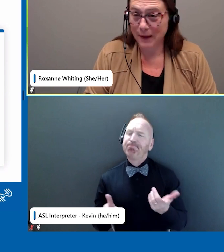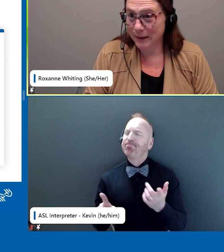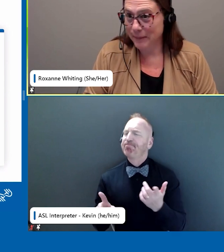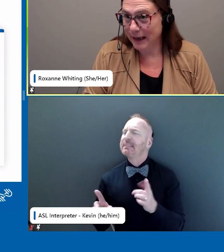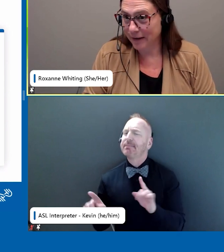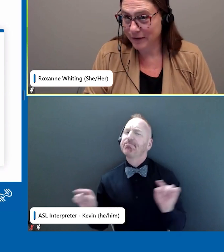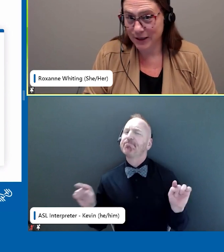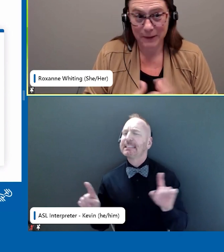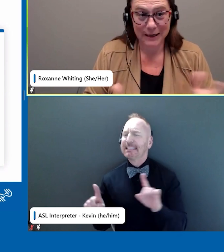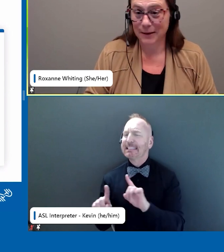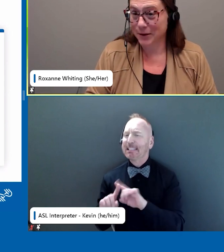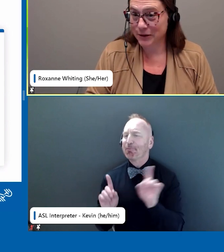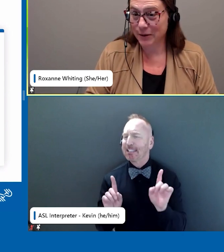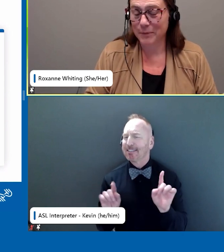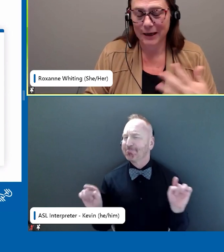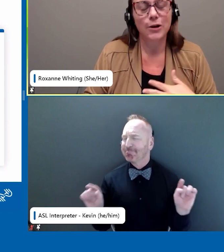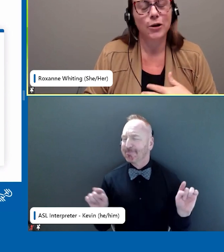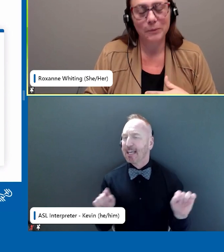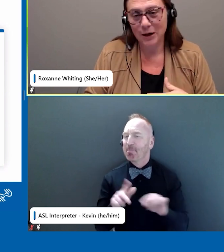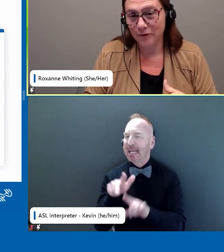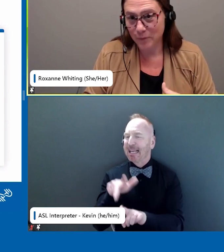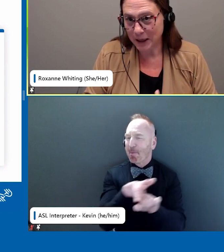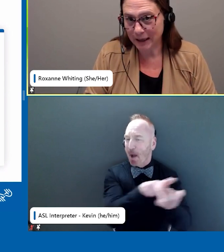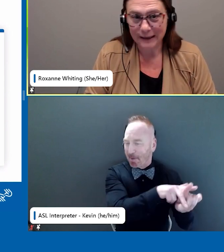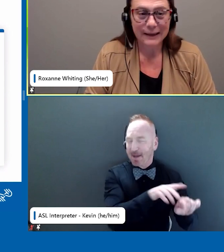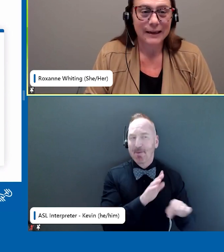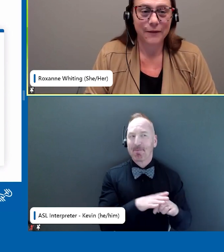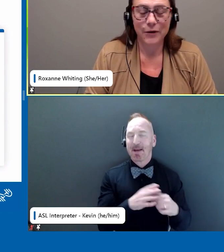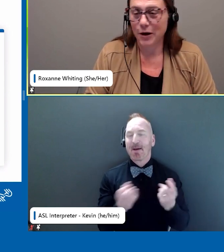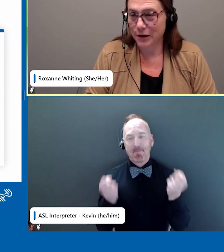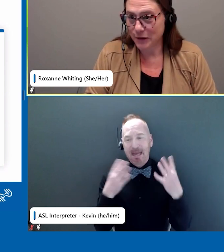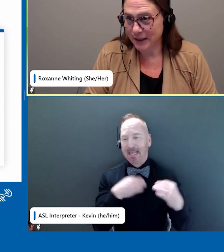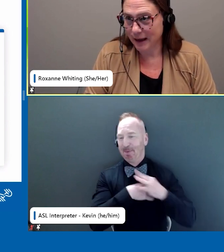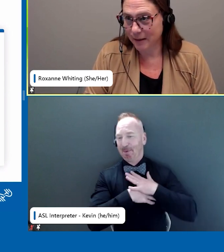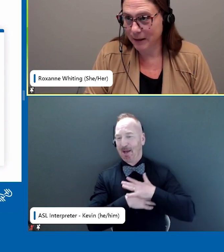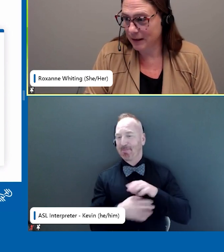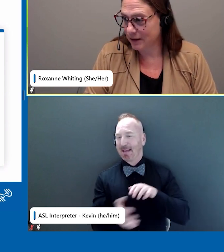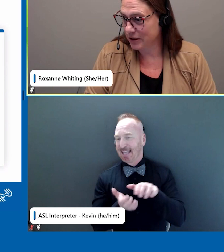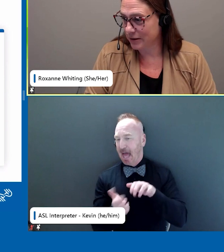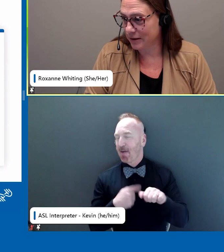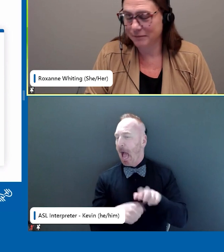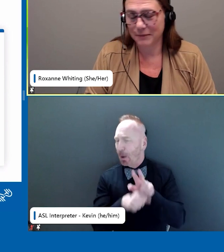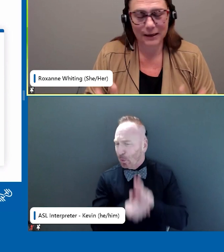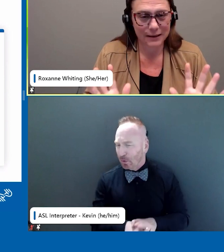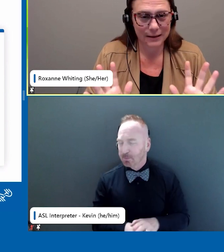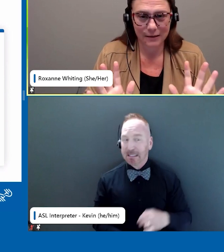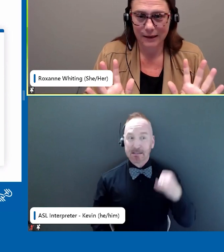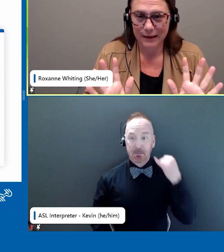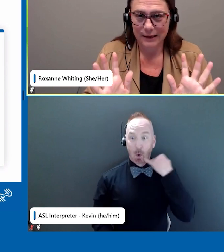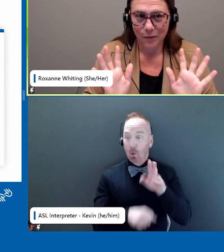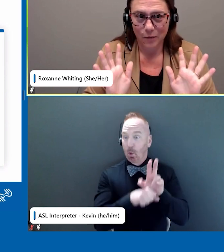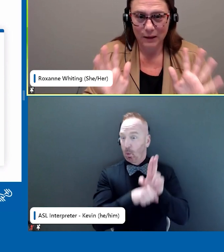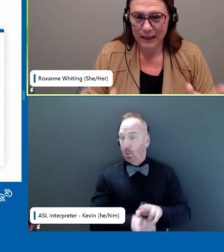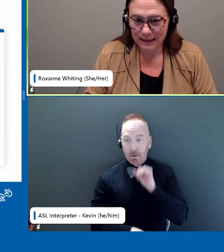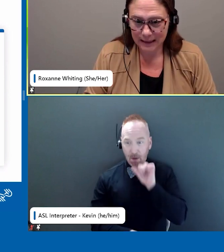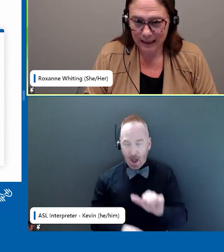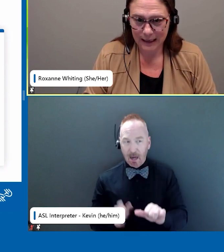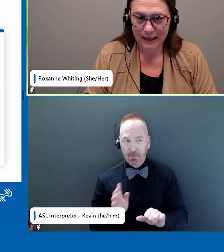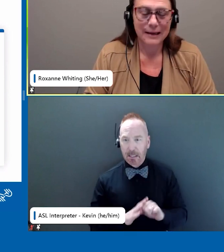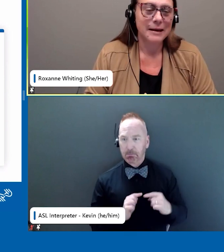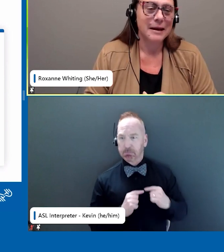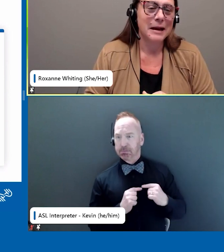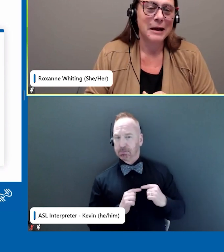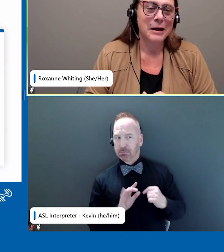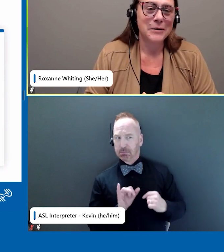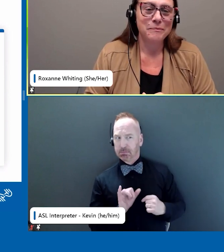lot of them make me laugh just because I'm used to it, but it could be off-putting if you're not used to that. But sure, it's what they